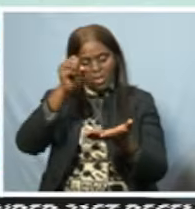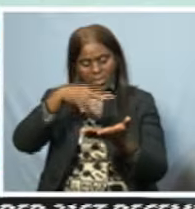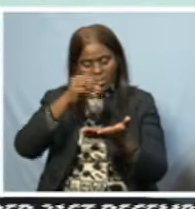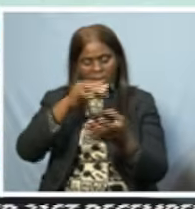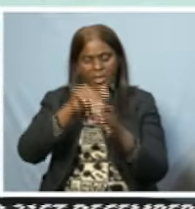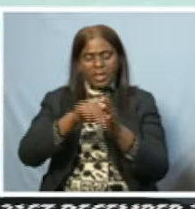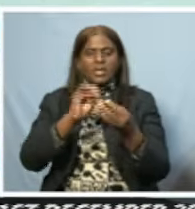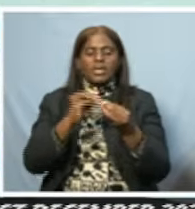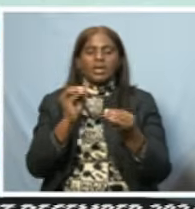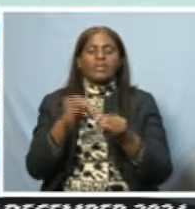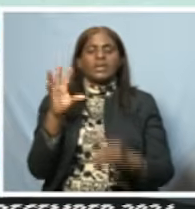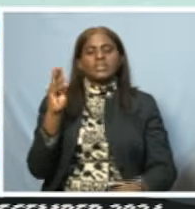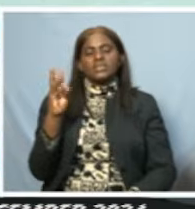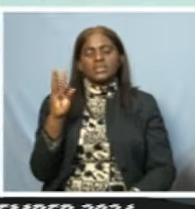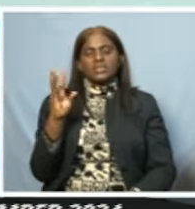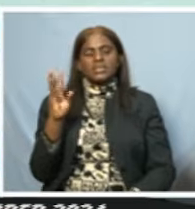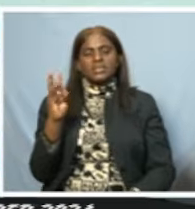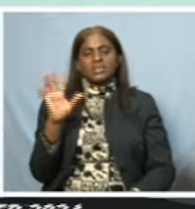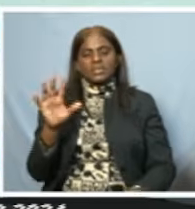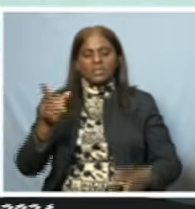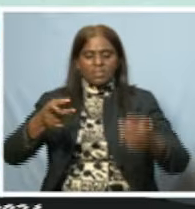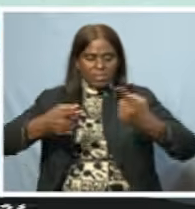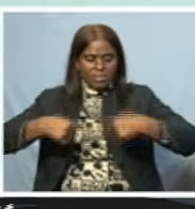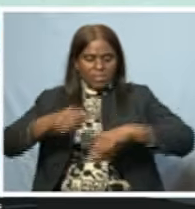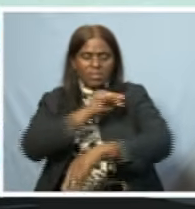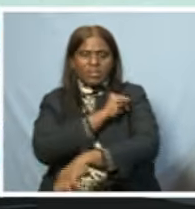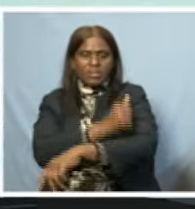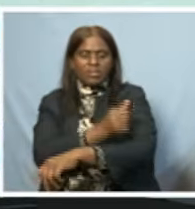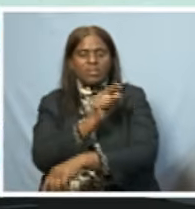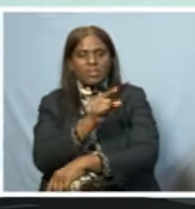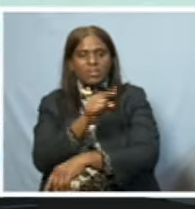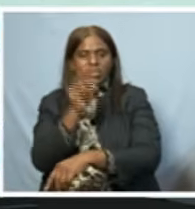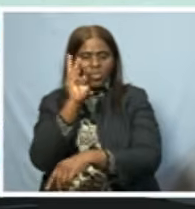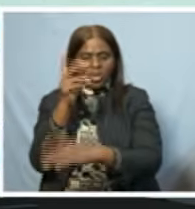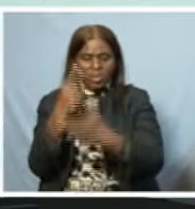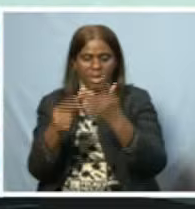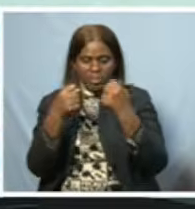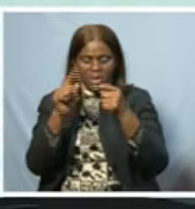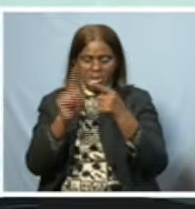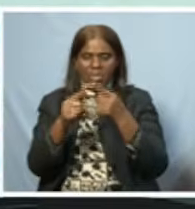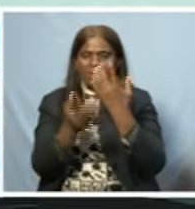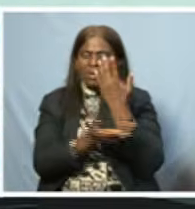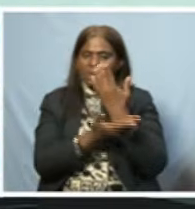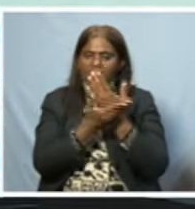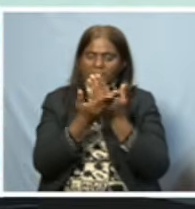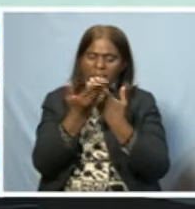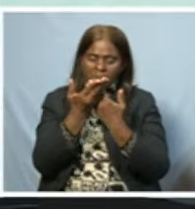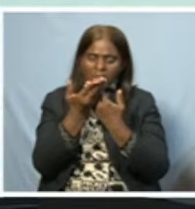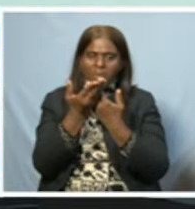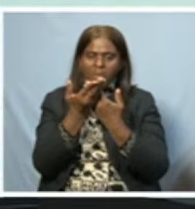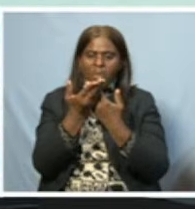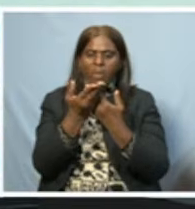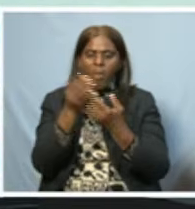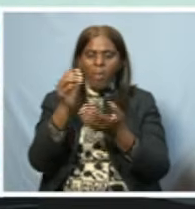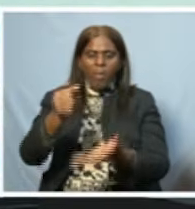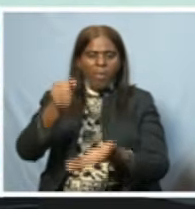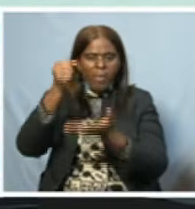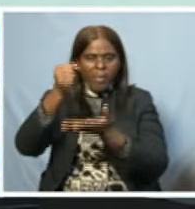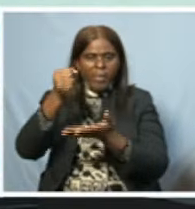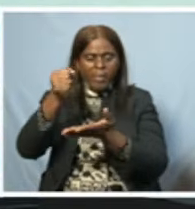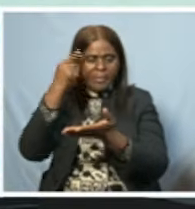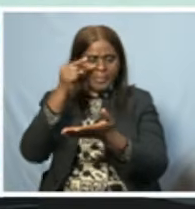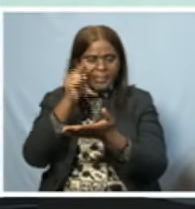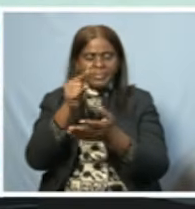Appendix 6. The local authority will endeavor to enhance the budget for